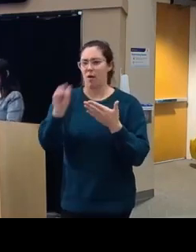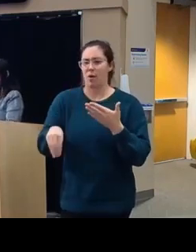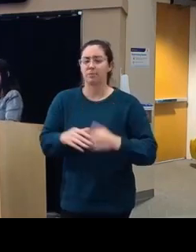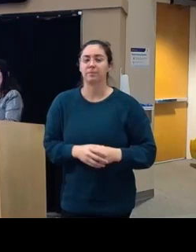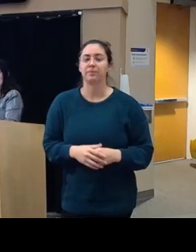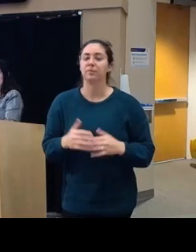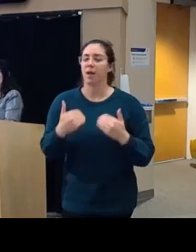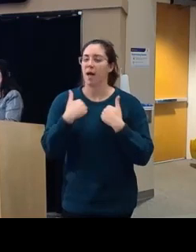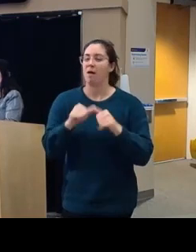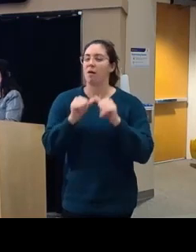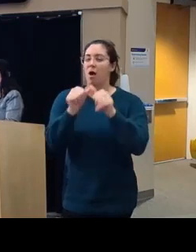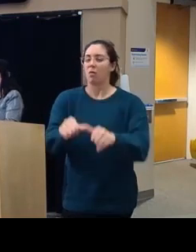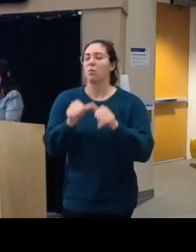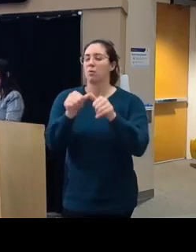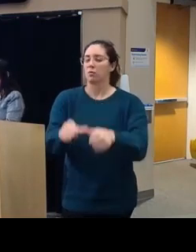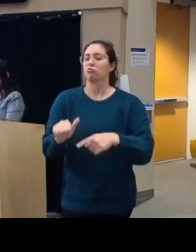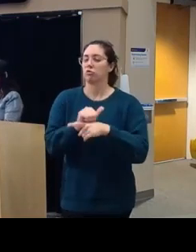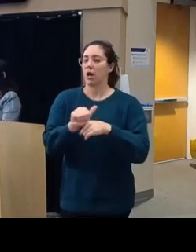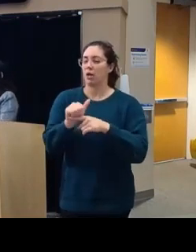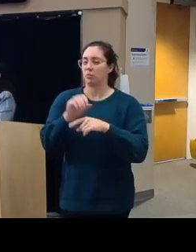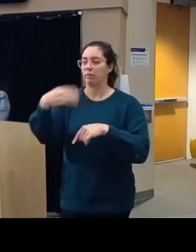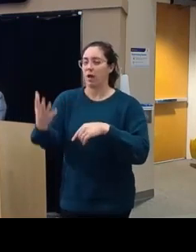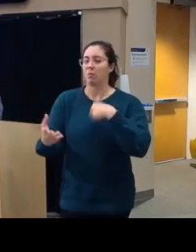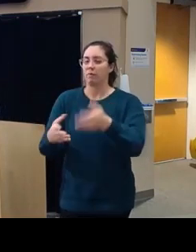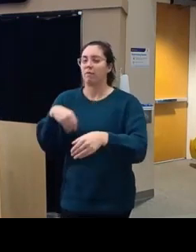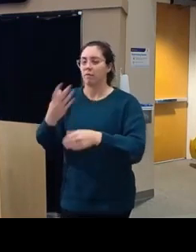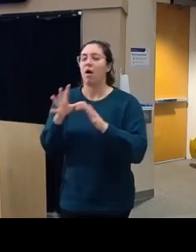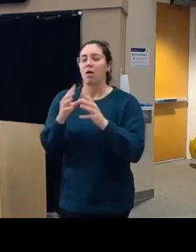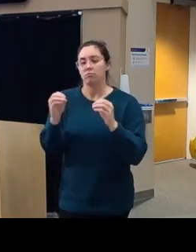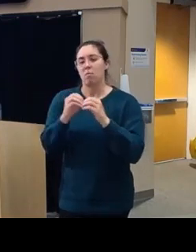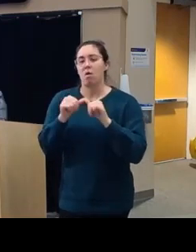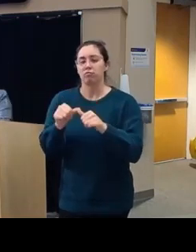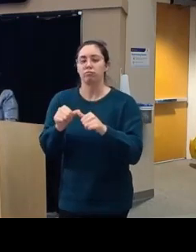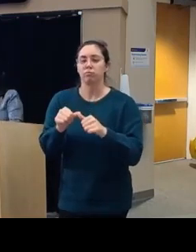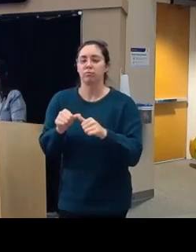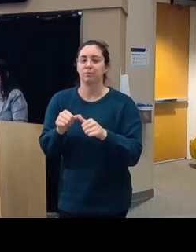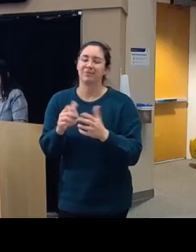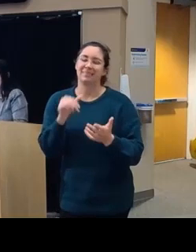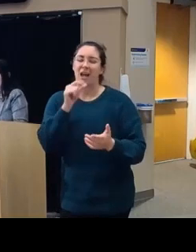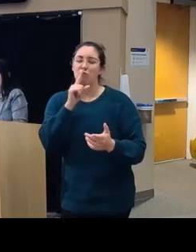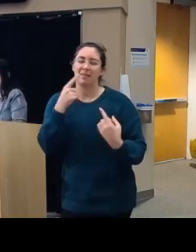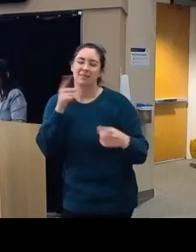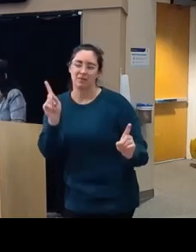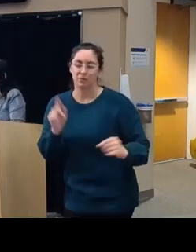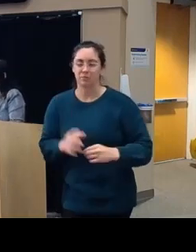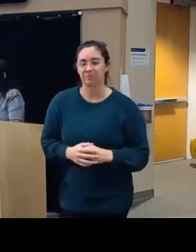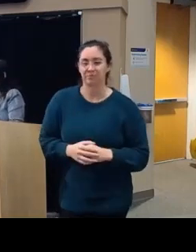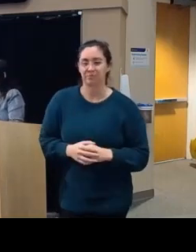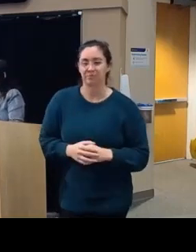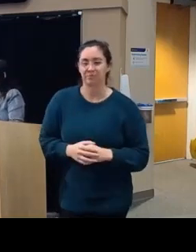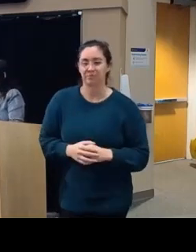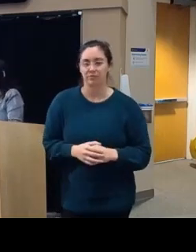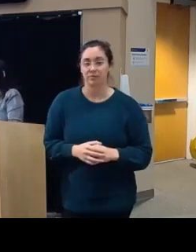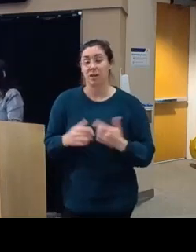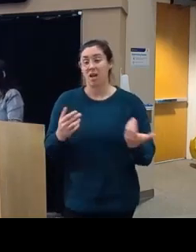these kind of ongoing trainings that we provided for them also, and that was less successful. I